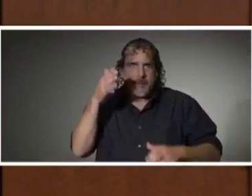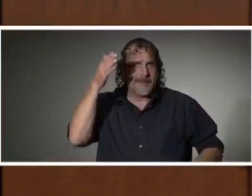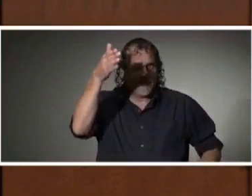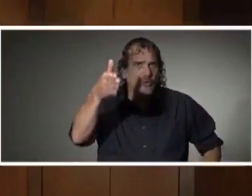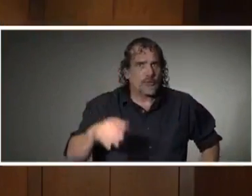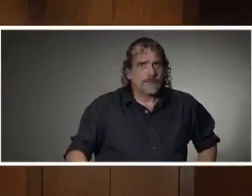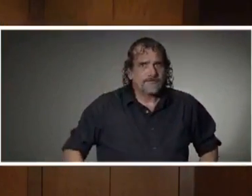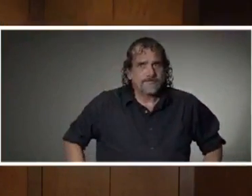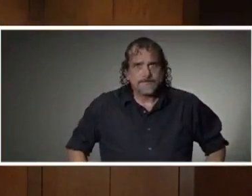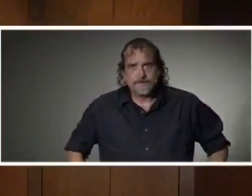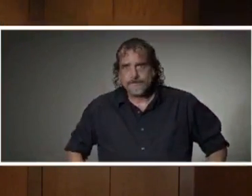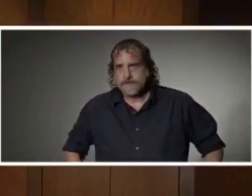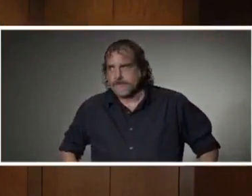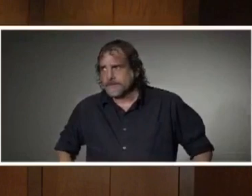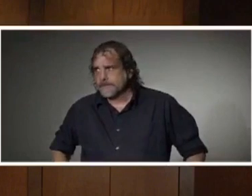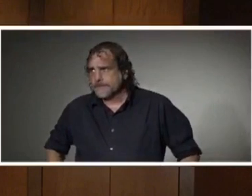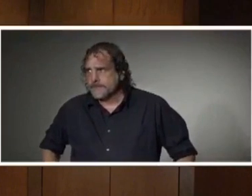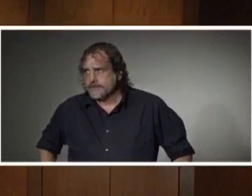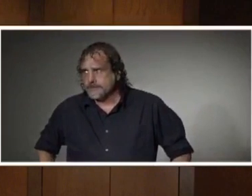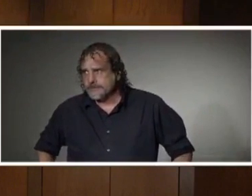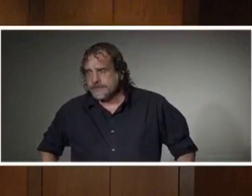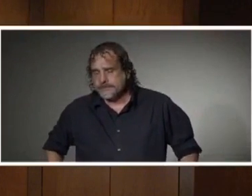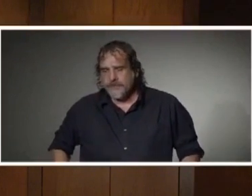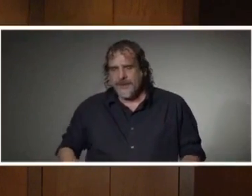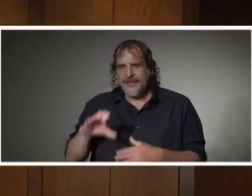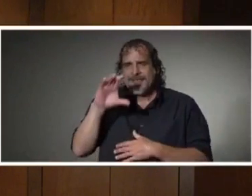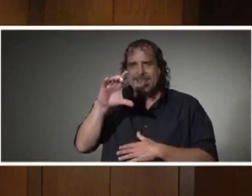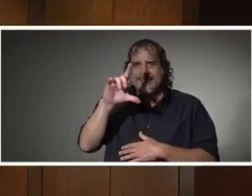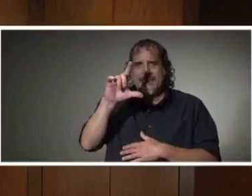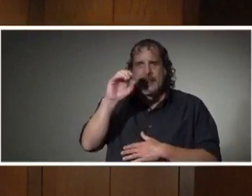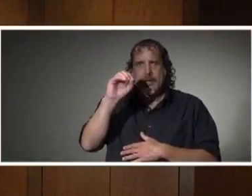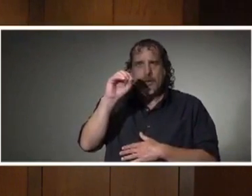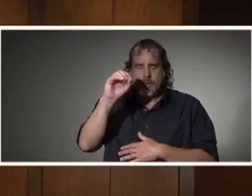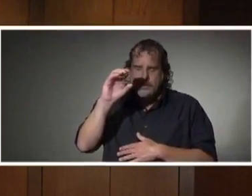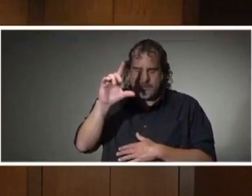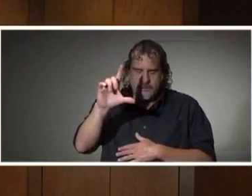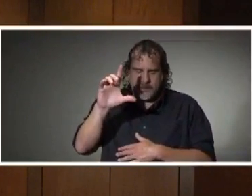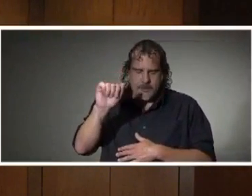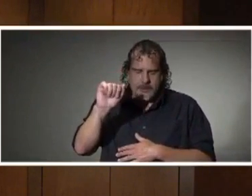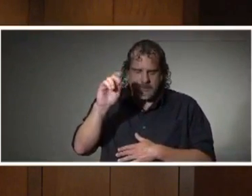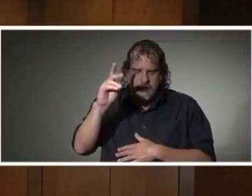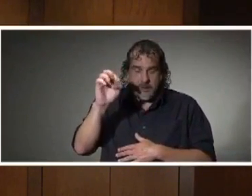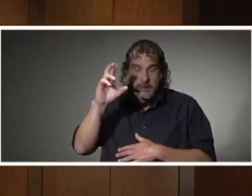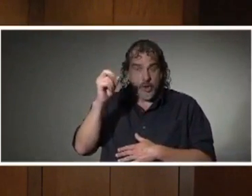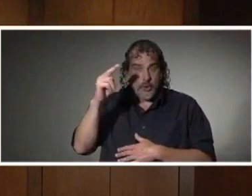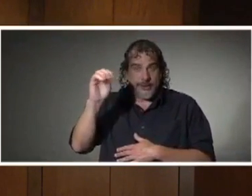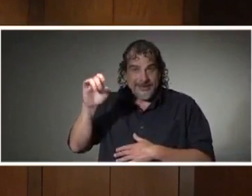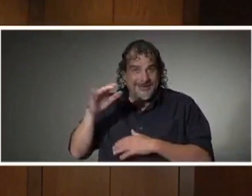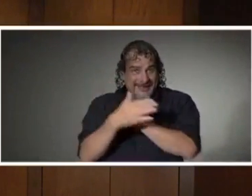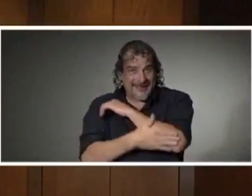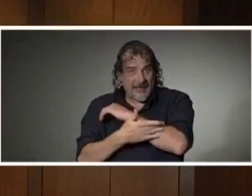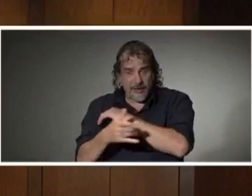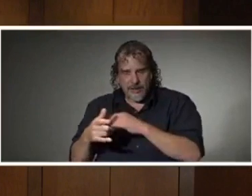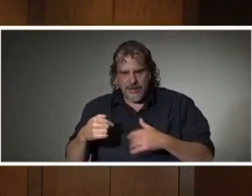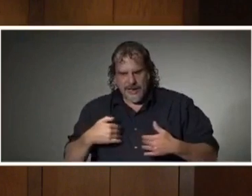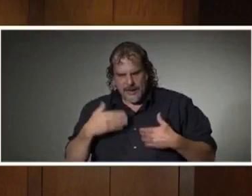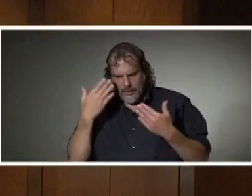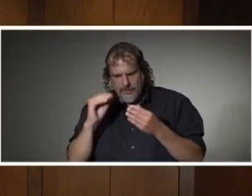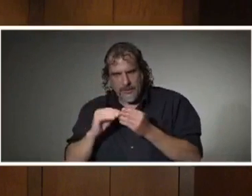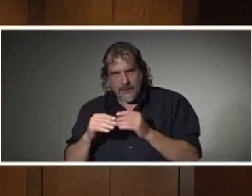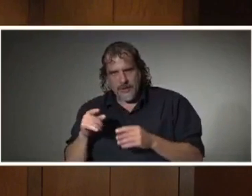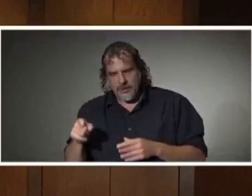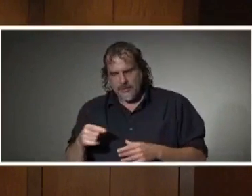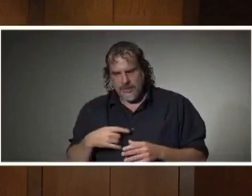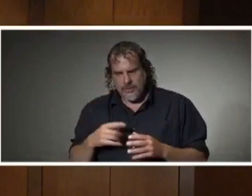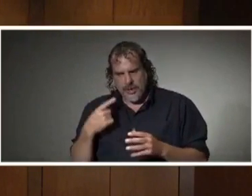transmission. Miners must submit an affidavit completed by a parent or guardian certifying 50 hours of supervised driving